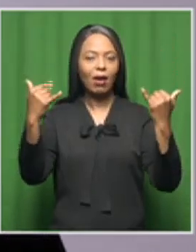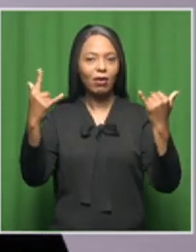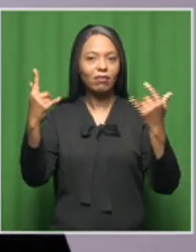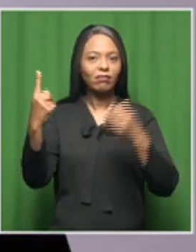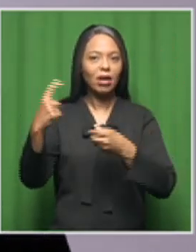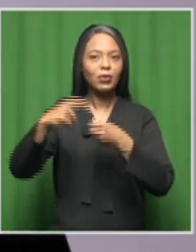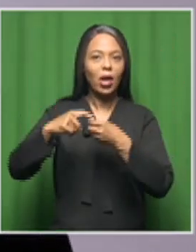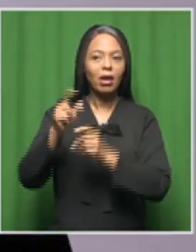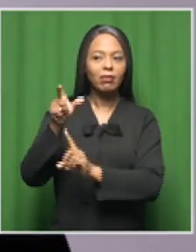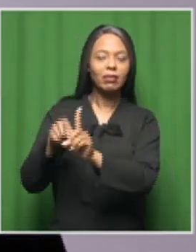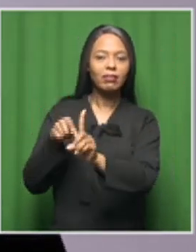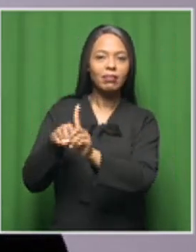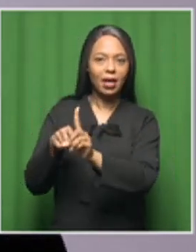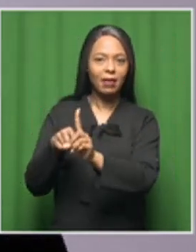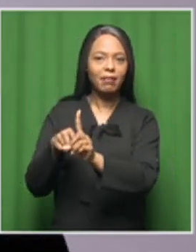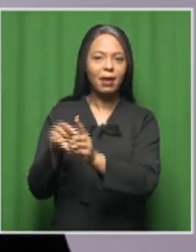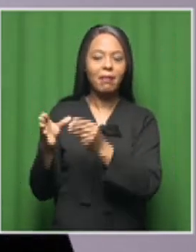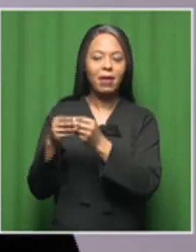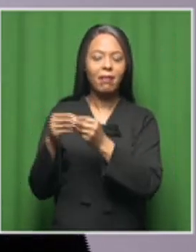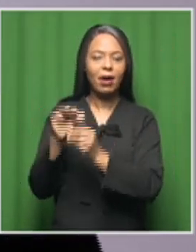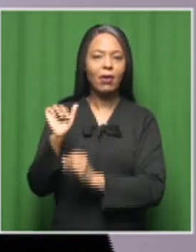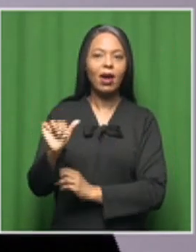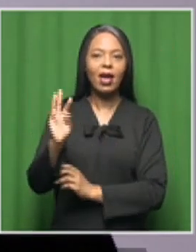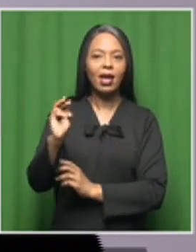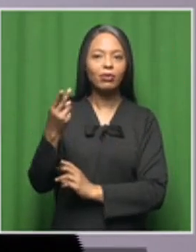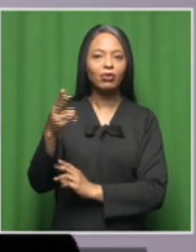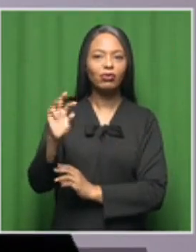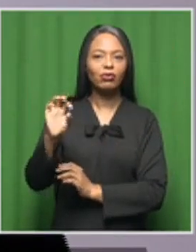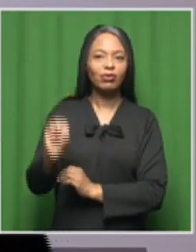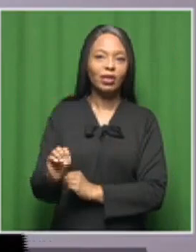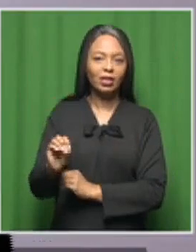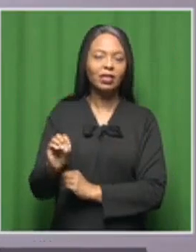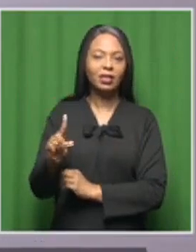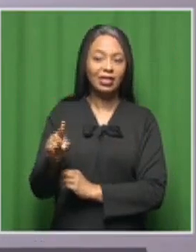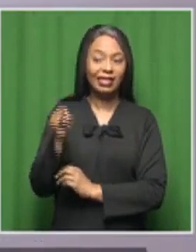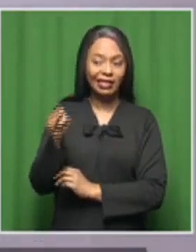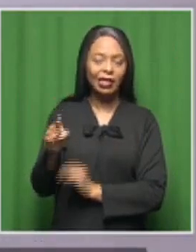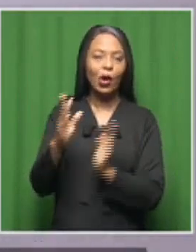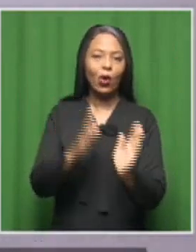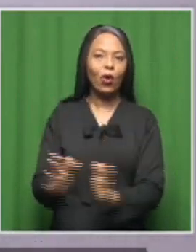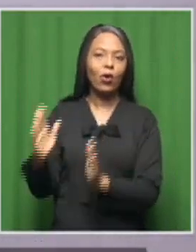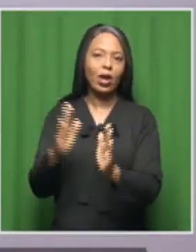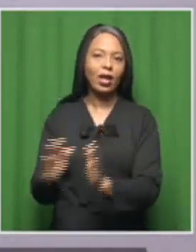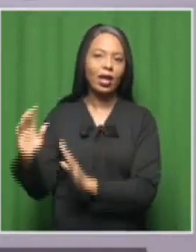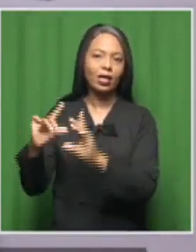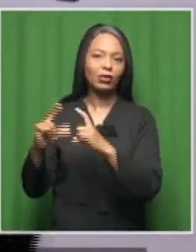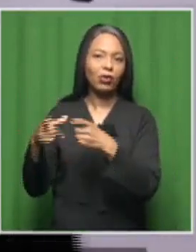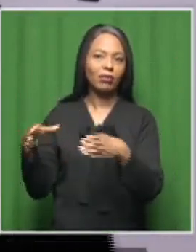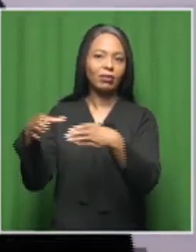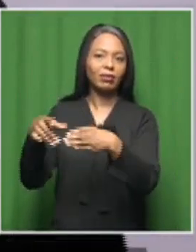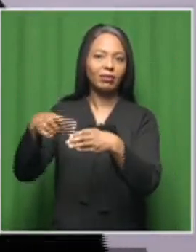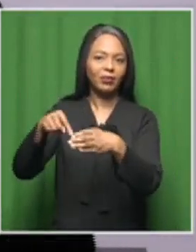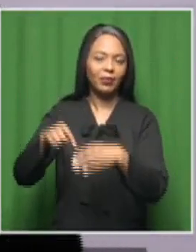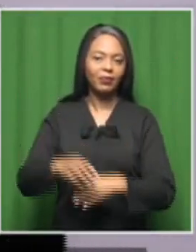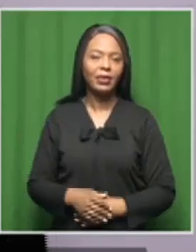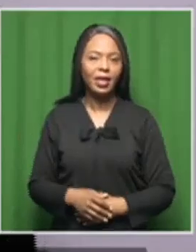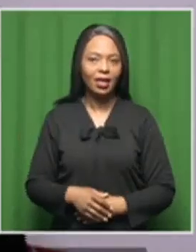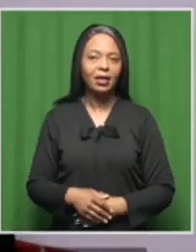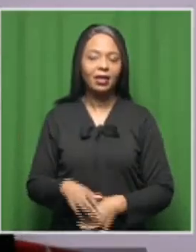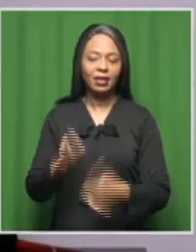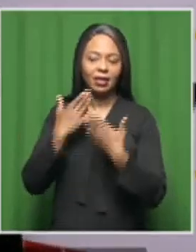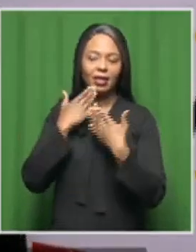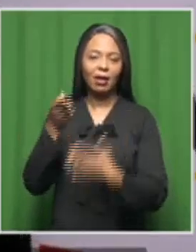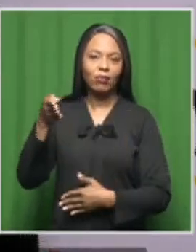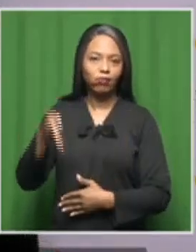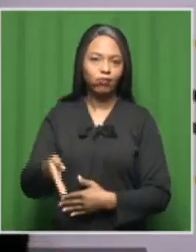a member of the M20 Organizing Committee here, Izak Minaar. Izak, thanks so much for stopping by. So just very briefly